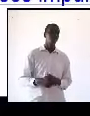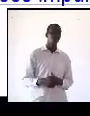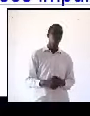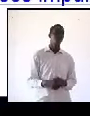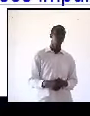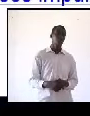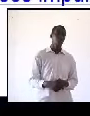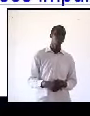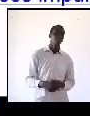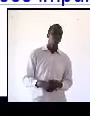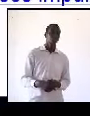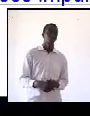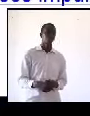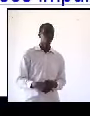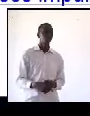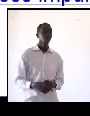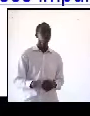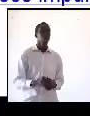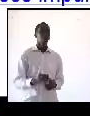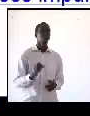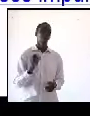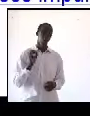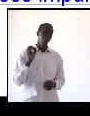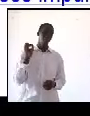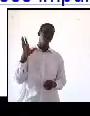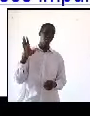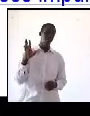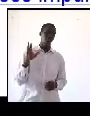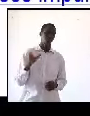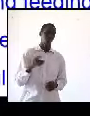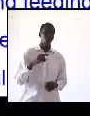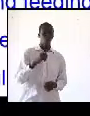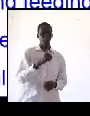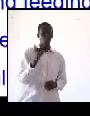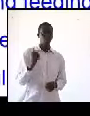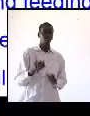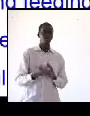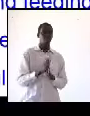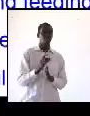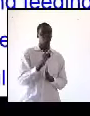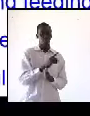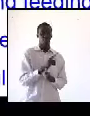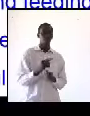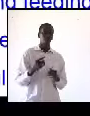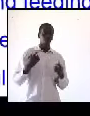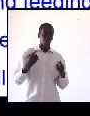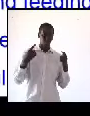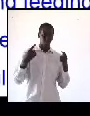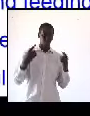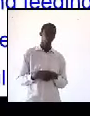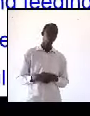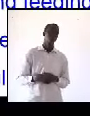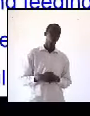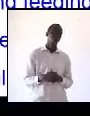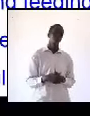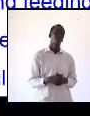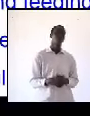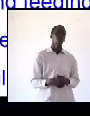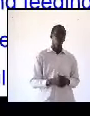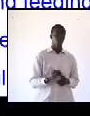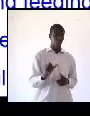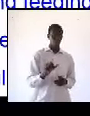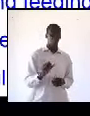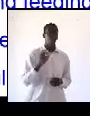to the central cortex, and also the central cortex sends impulse backwards. So now we move to what you call the